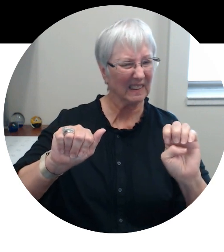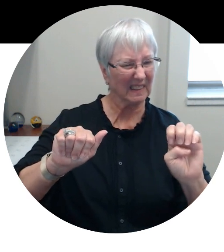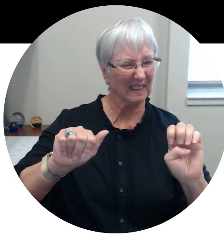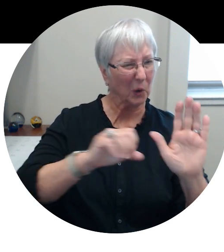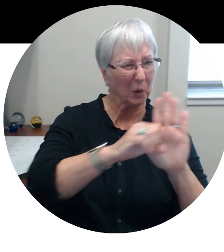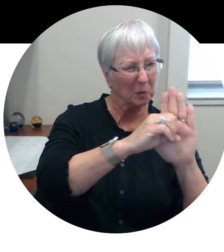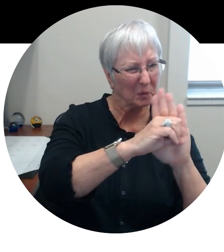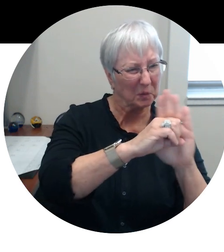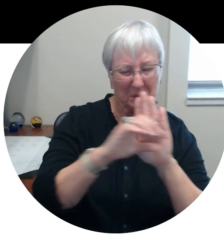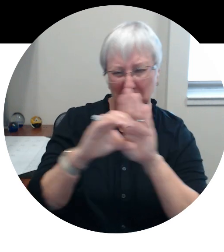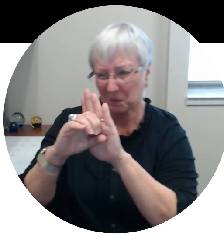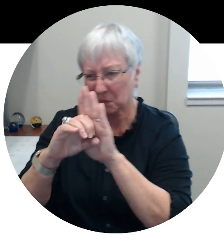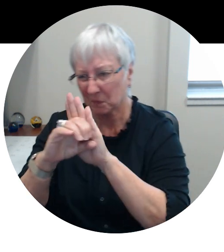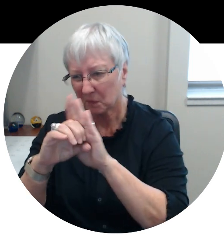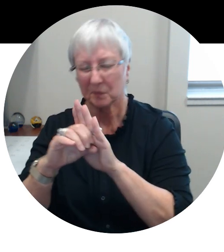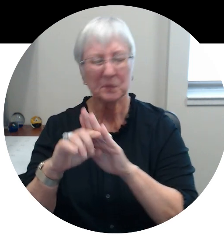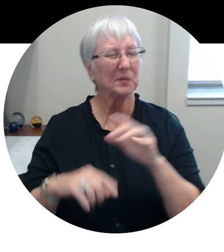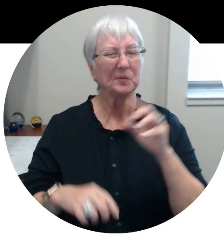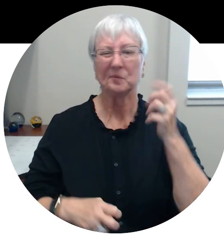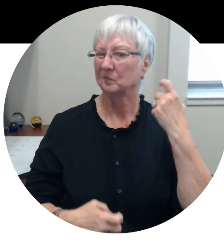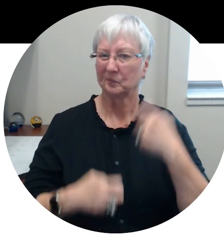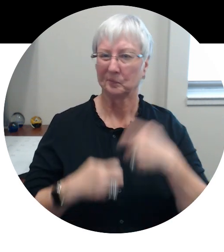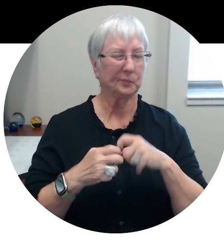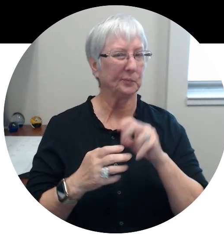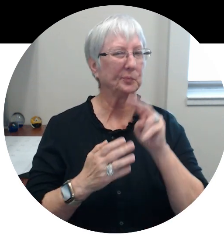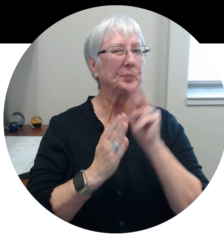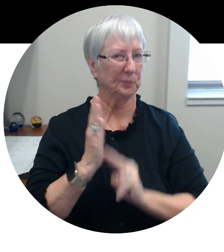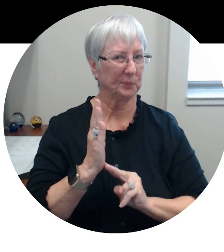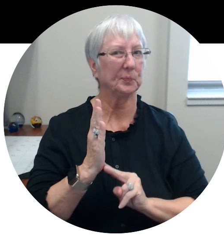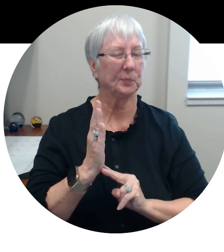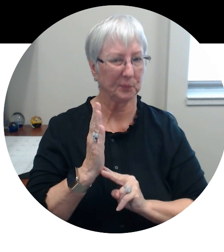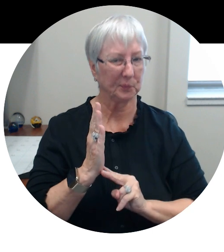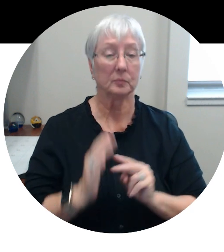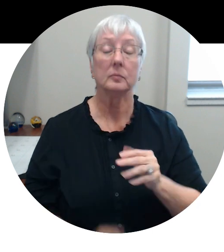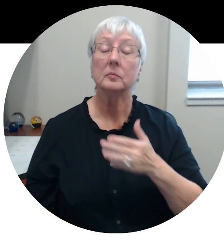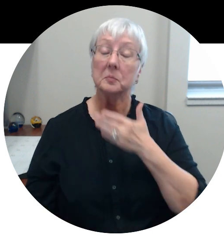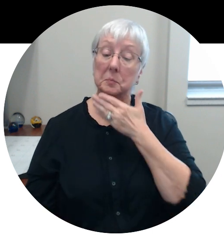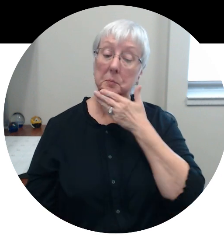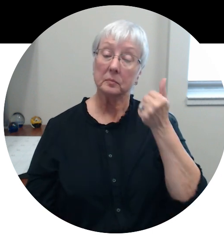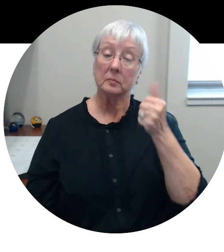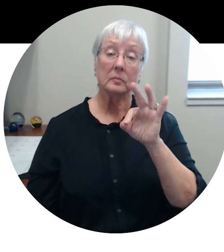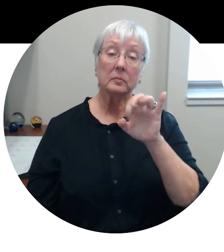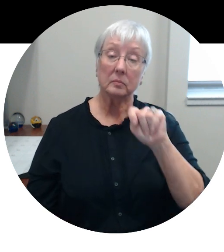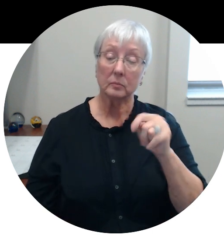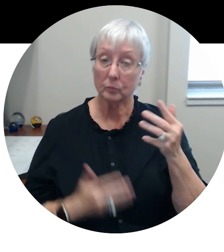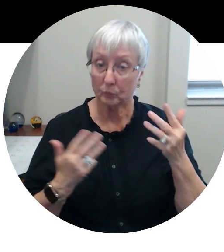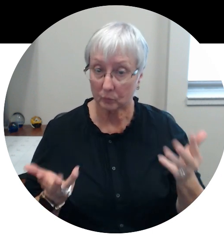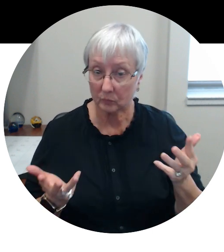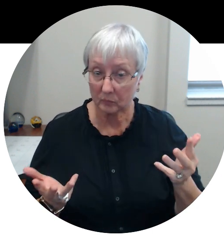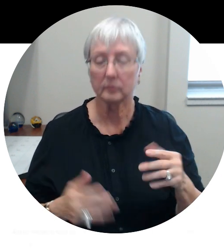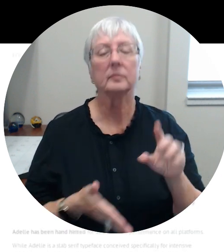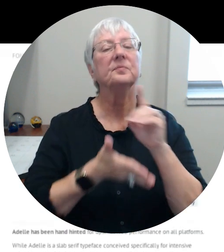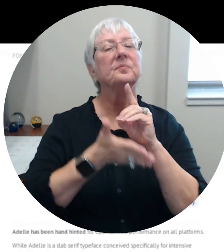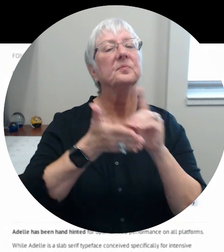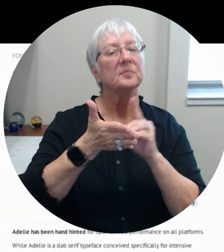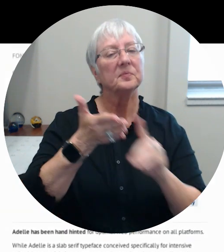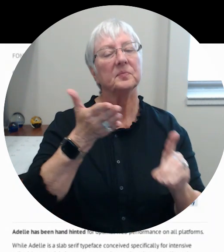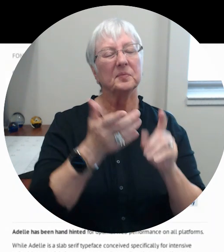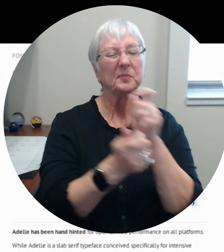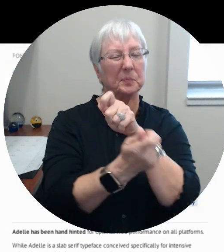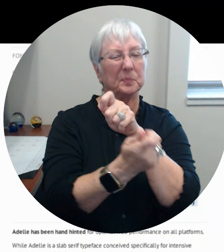which makes it really hard to read. The best fonts tend to be those that were designed specifically with the web in